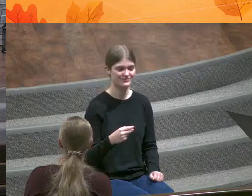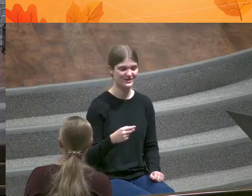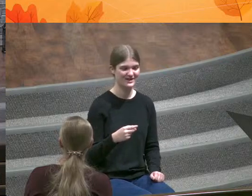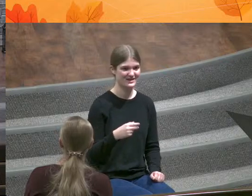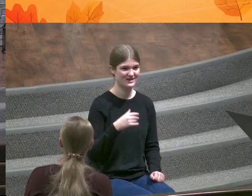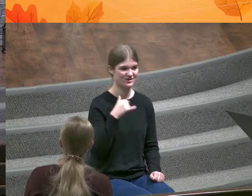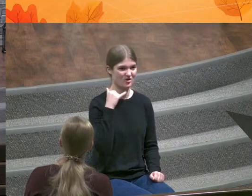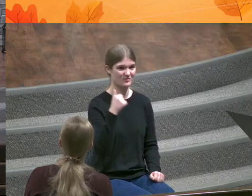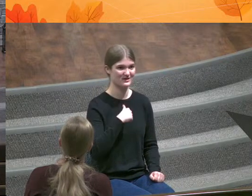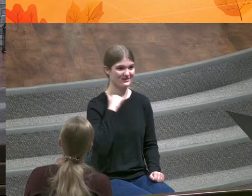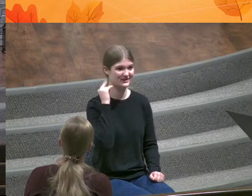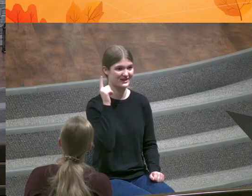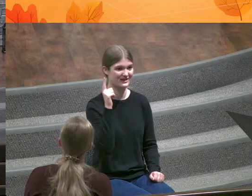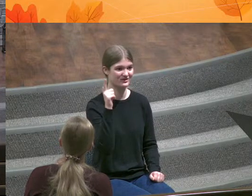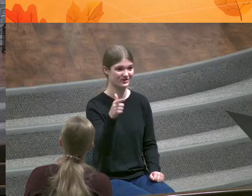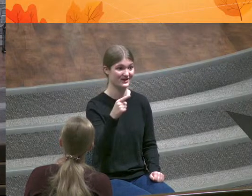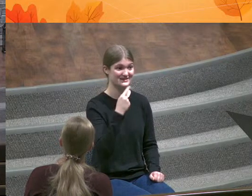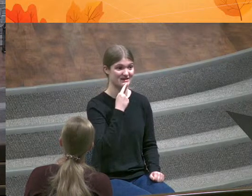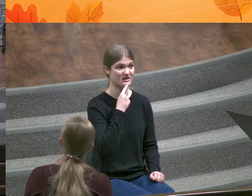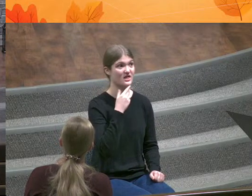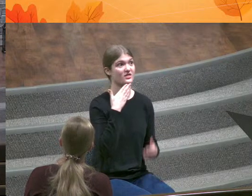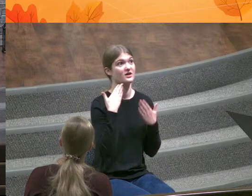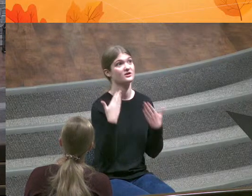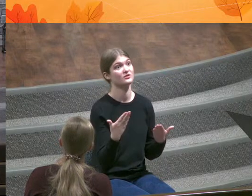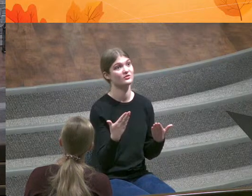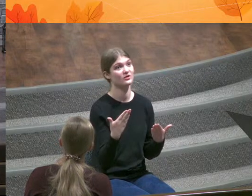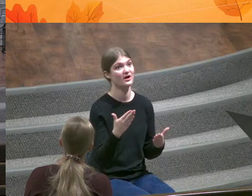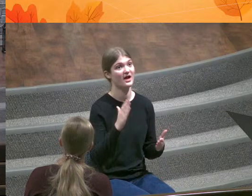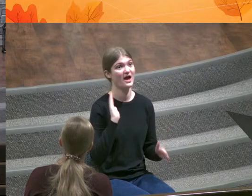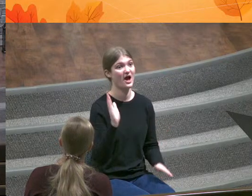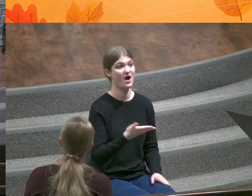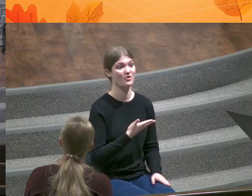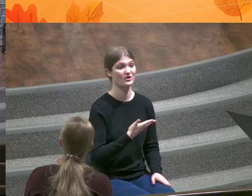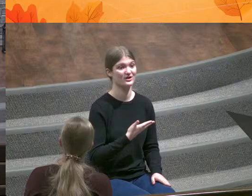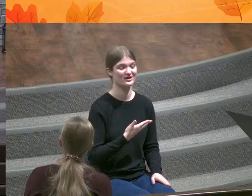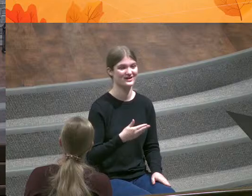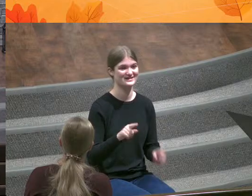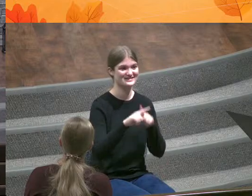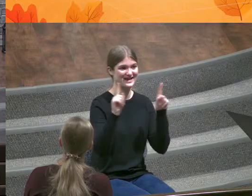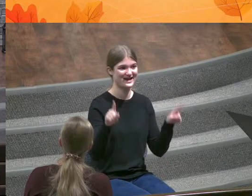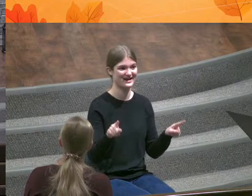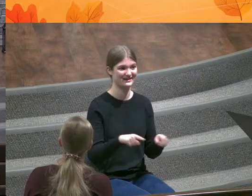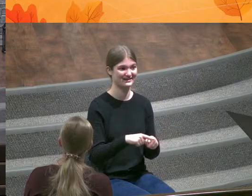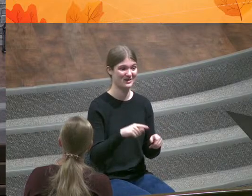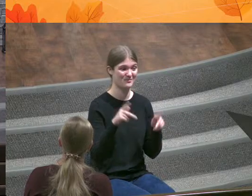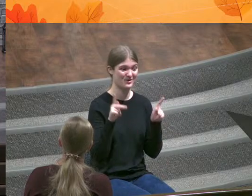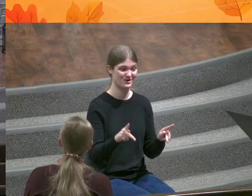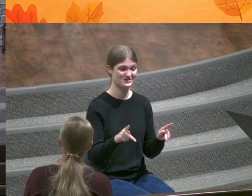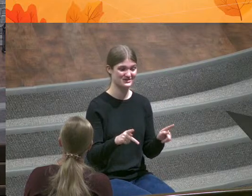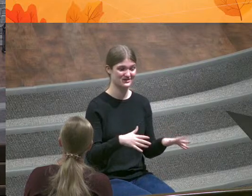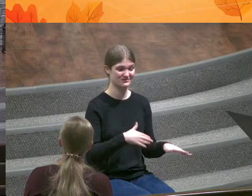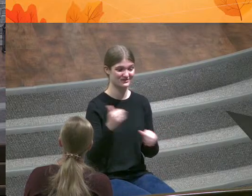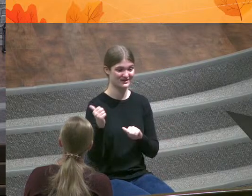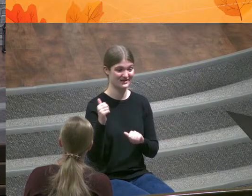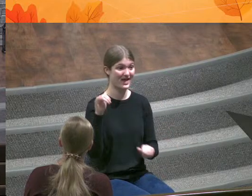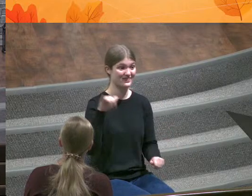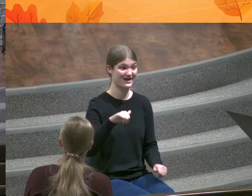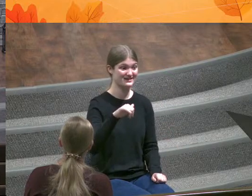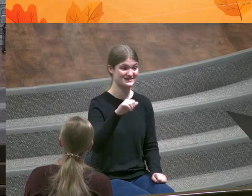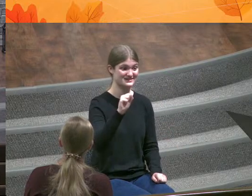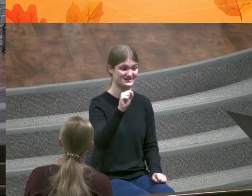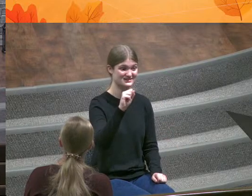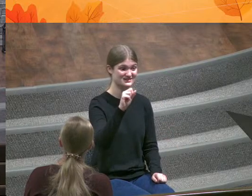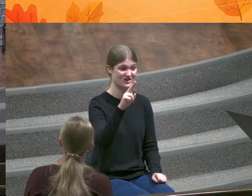5 minutes later, he called me back. He said, "Oh, my goodness, thank you. Our sign guy is out of town," and that was a sub.